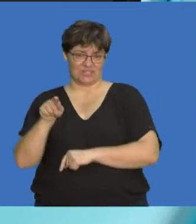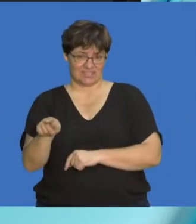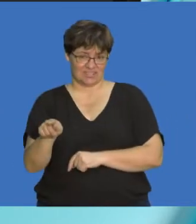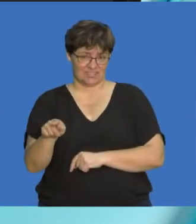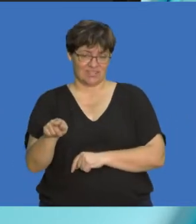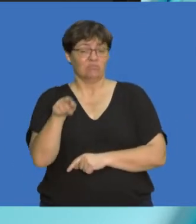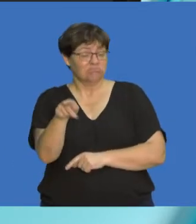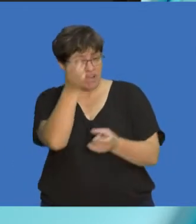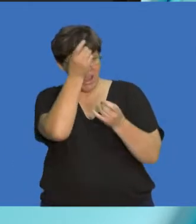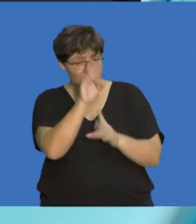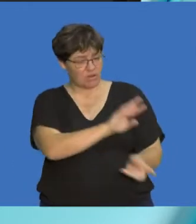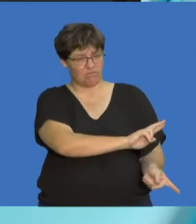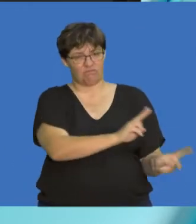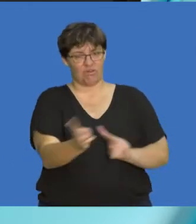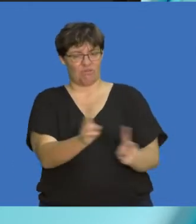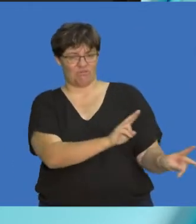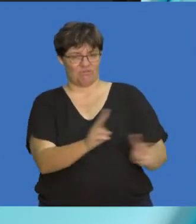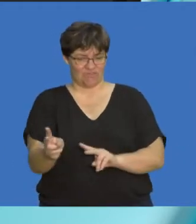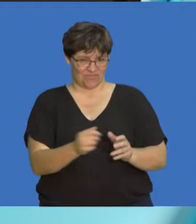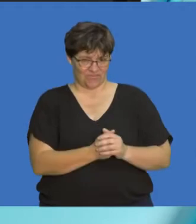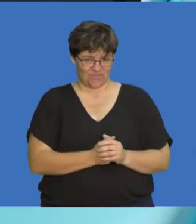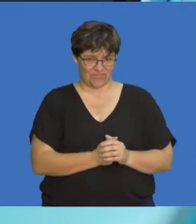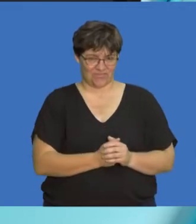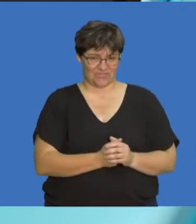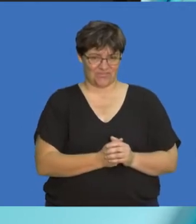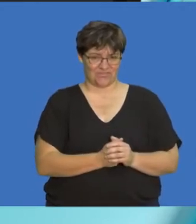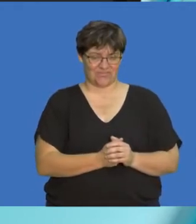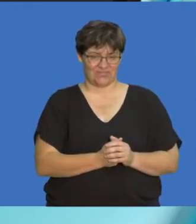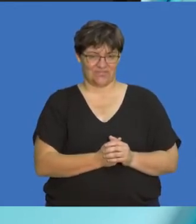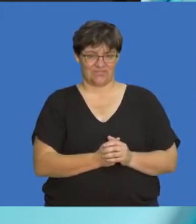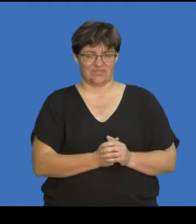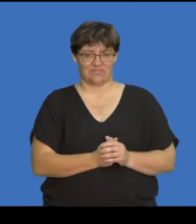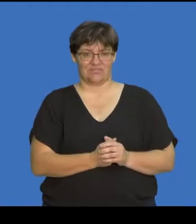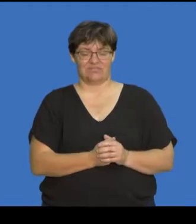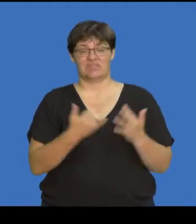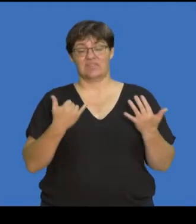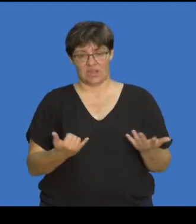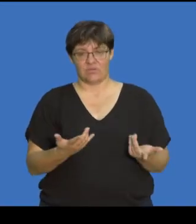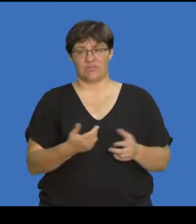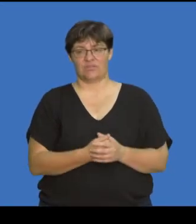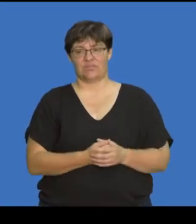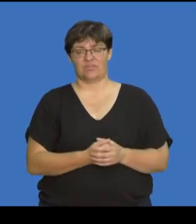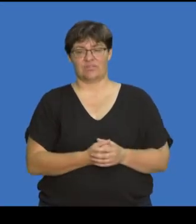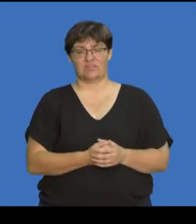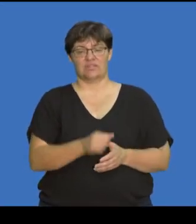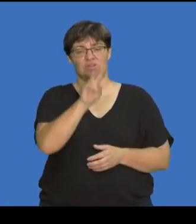that information flows from trading into profit and loss. Okay, there we go.